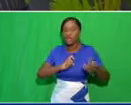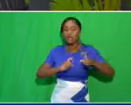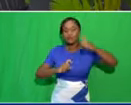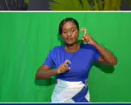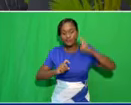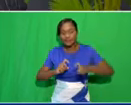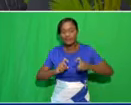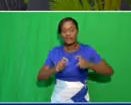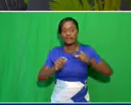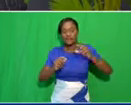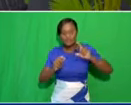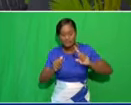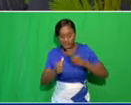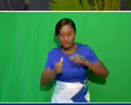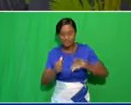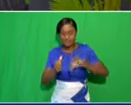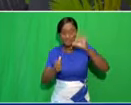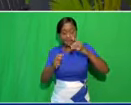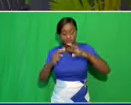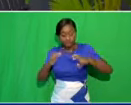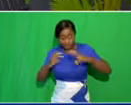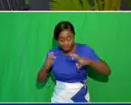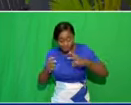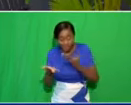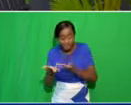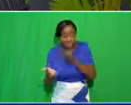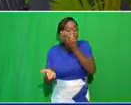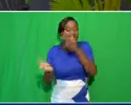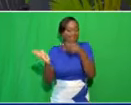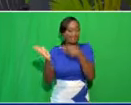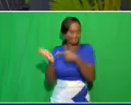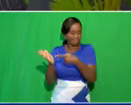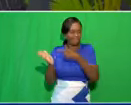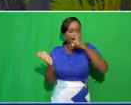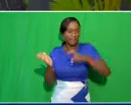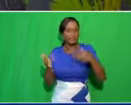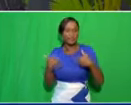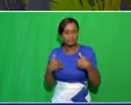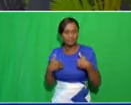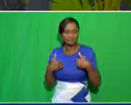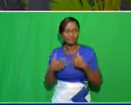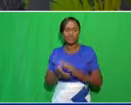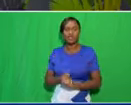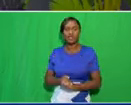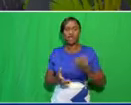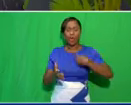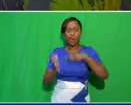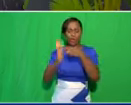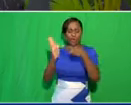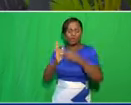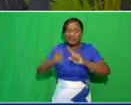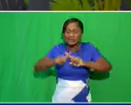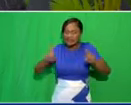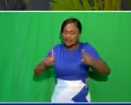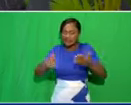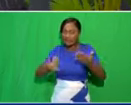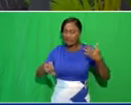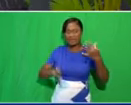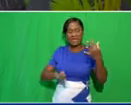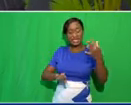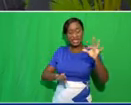need to look for evidence. So our report is fundamentally different from the 1998 report.